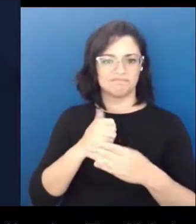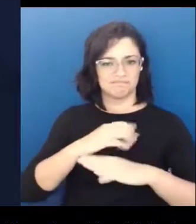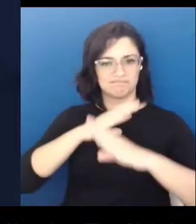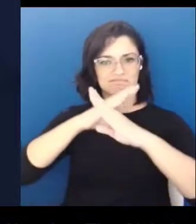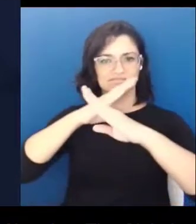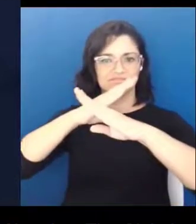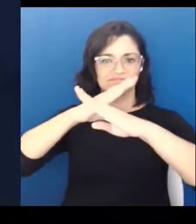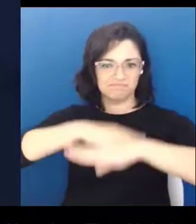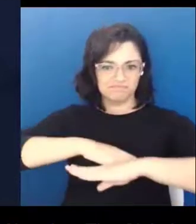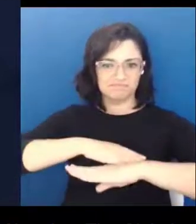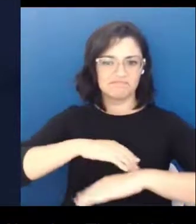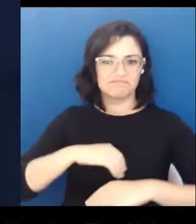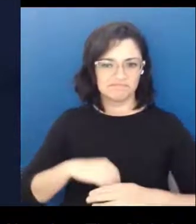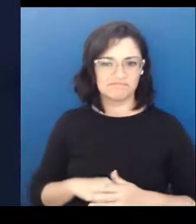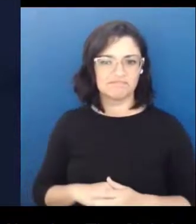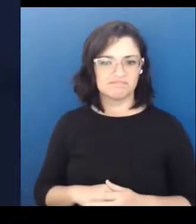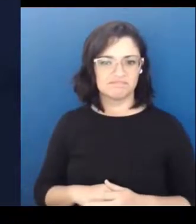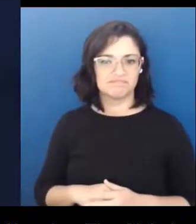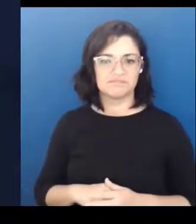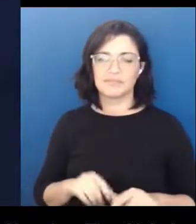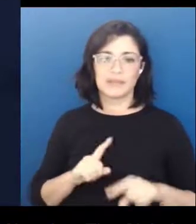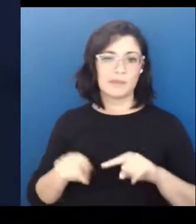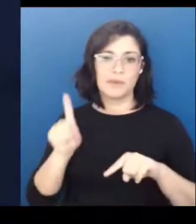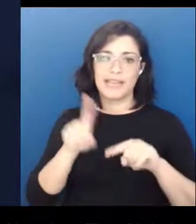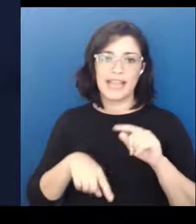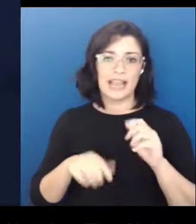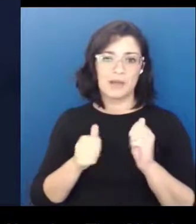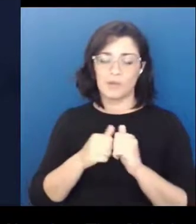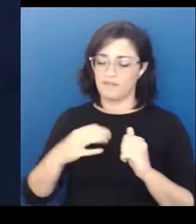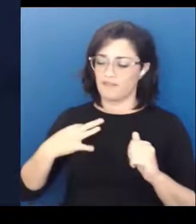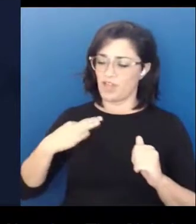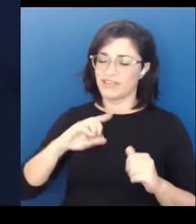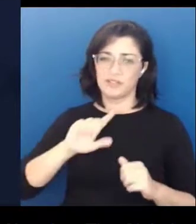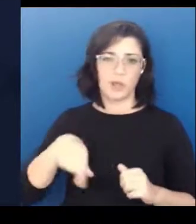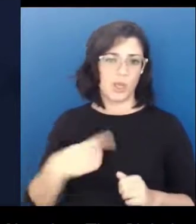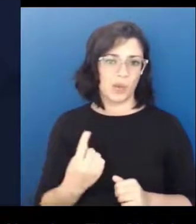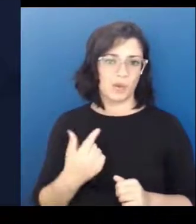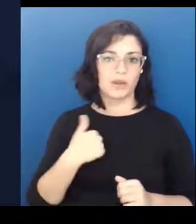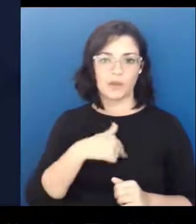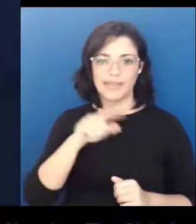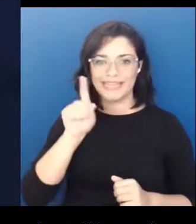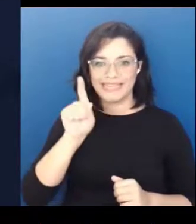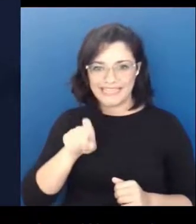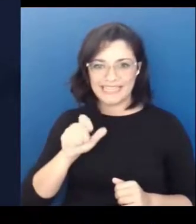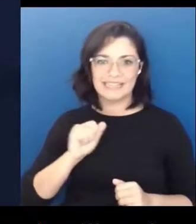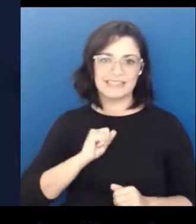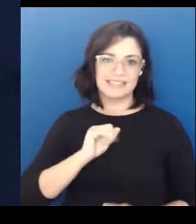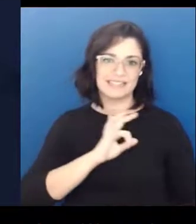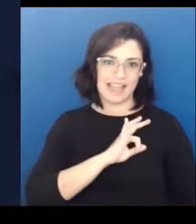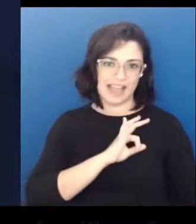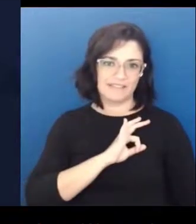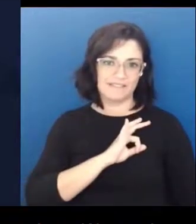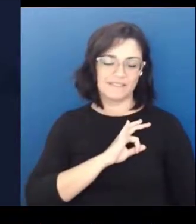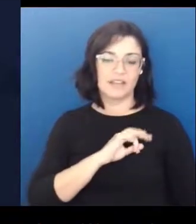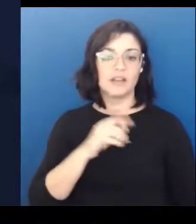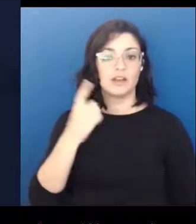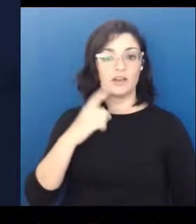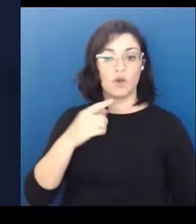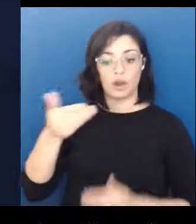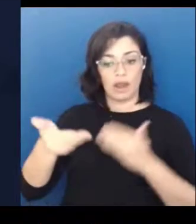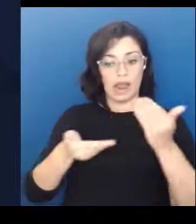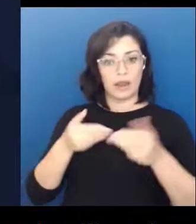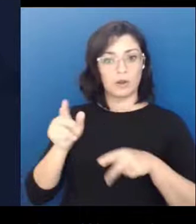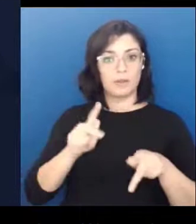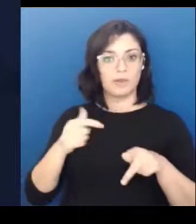that, but can't do it with volunteers alone. We need staff. And in order to bring on staff, we need financial